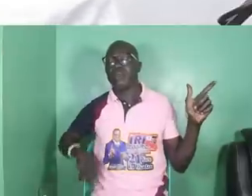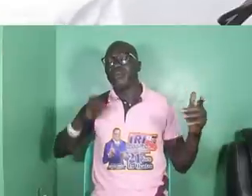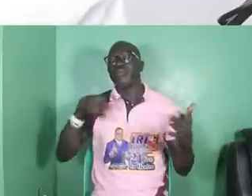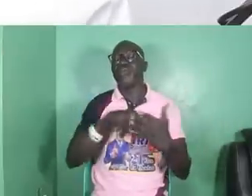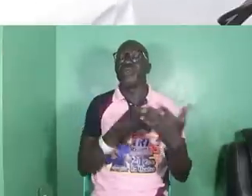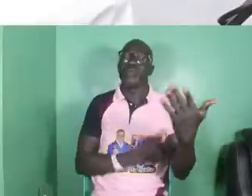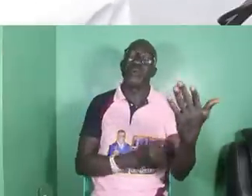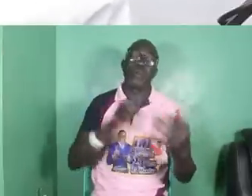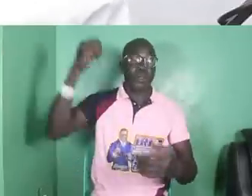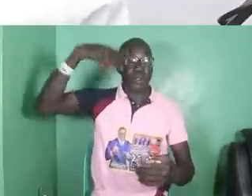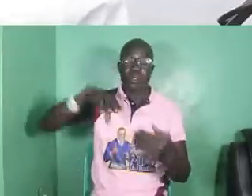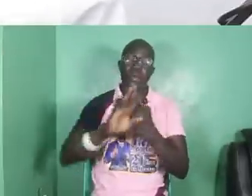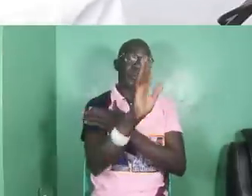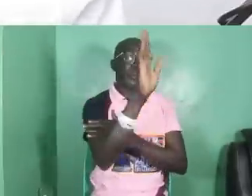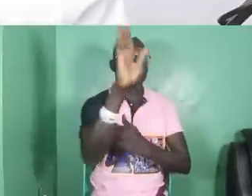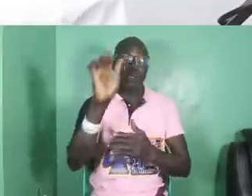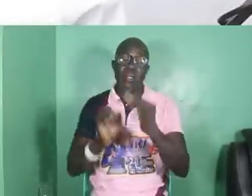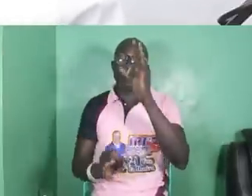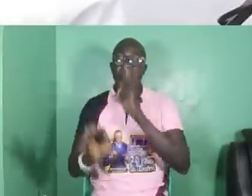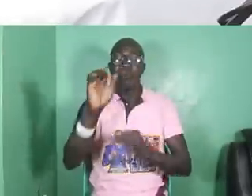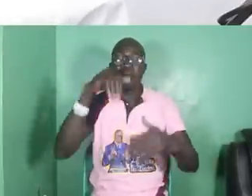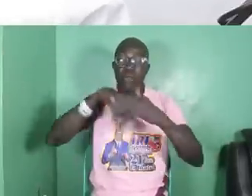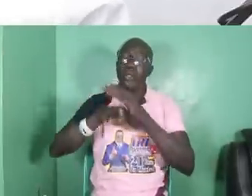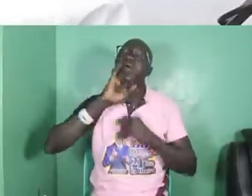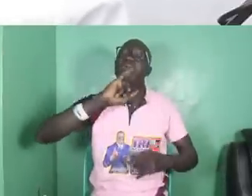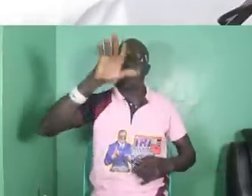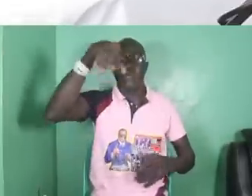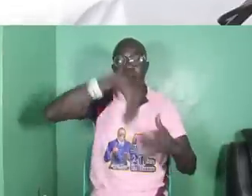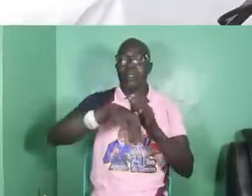Jesus, be my Lord. This morning, by the grace of God, you are in a